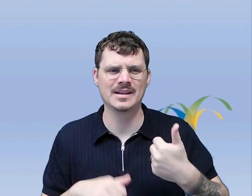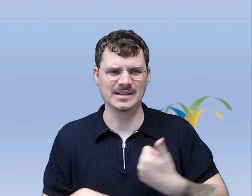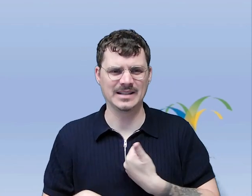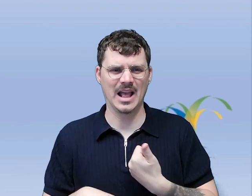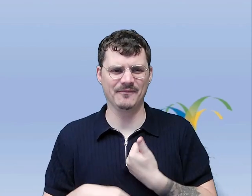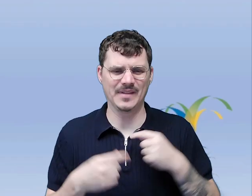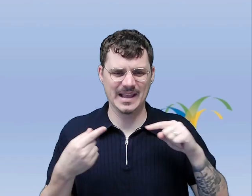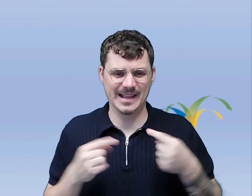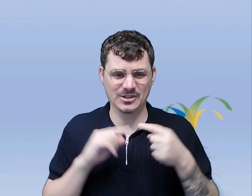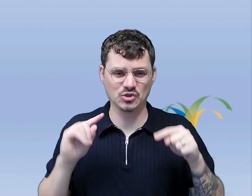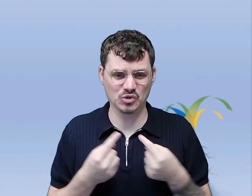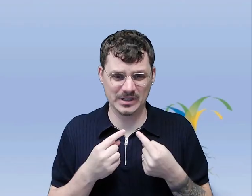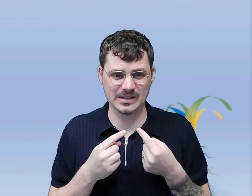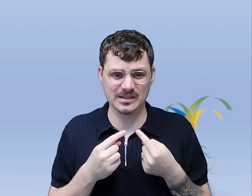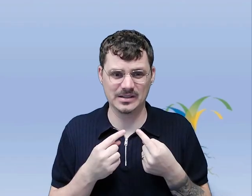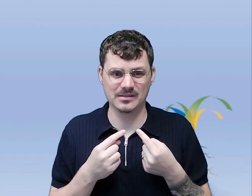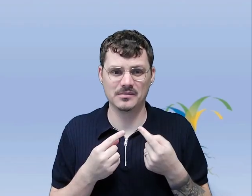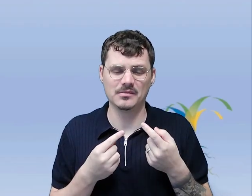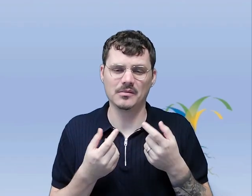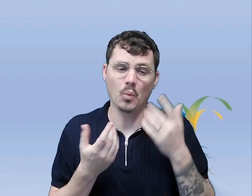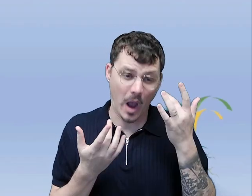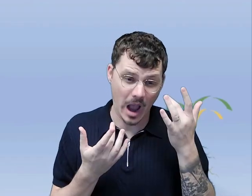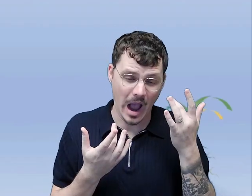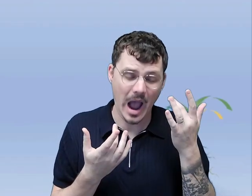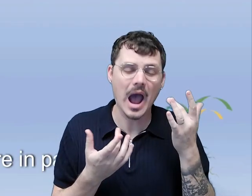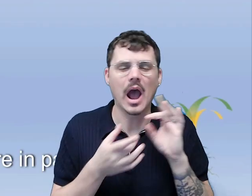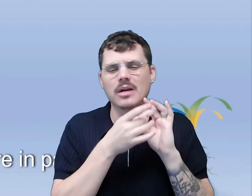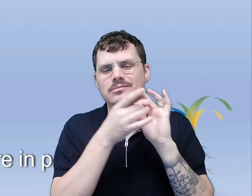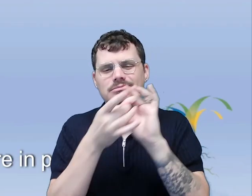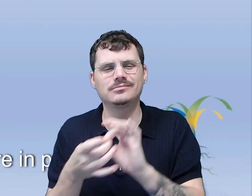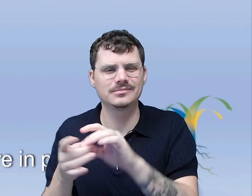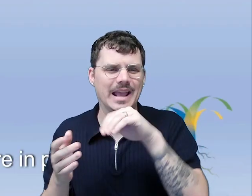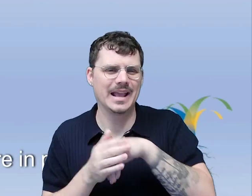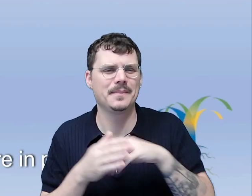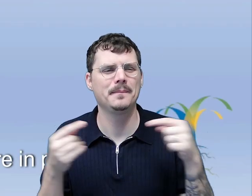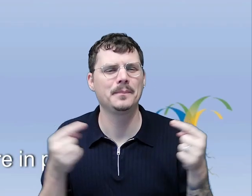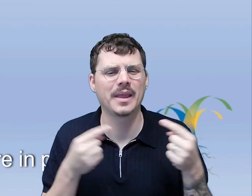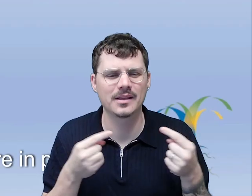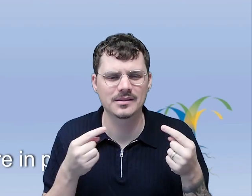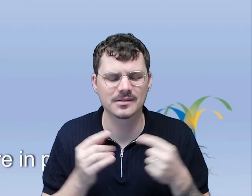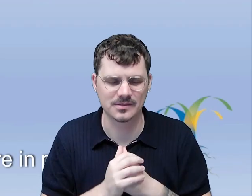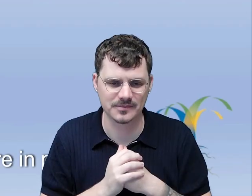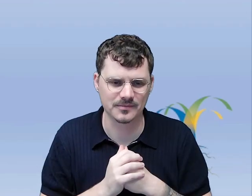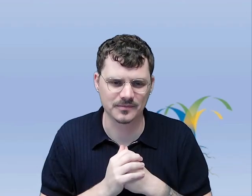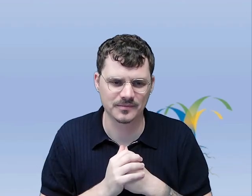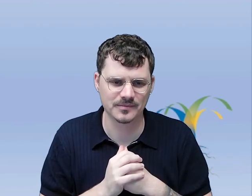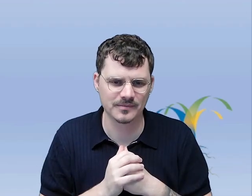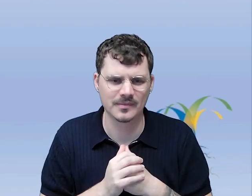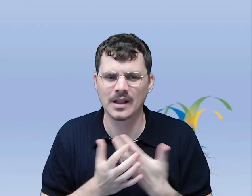may have self-injury as an activity, and it's almost always because they're in pain,